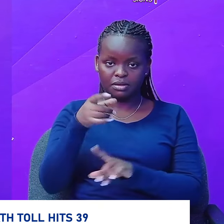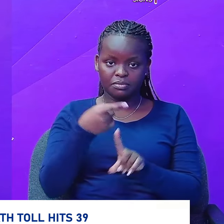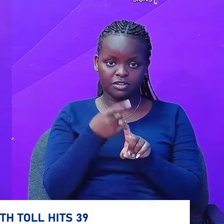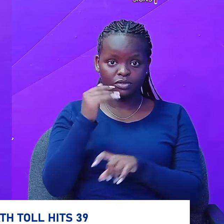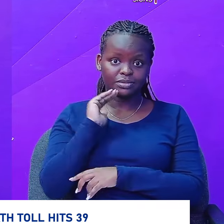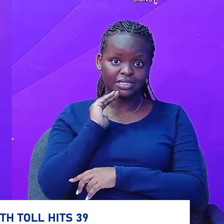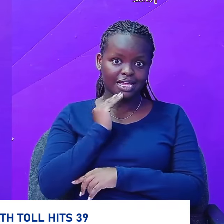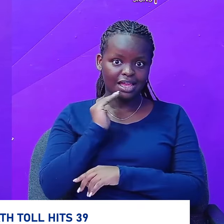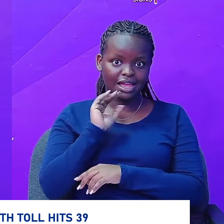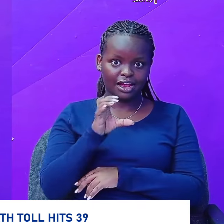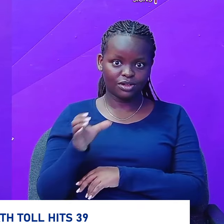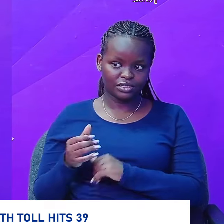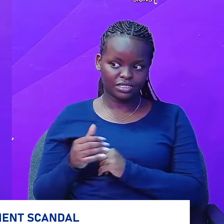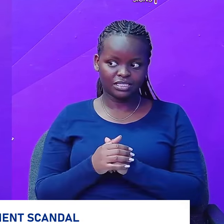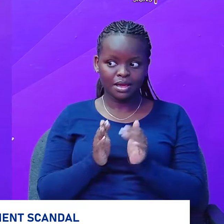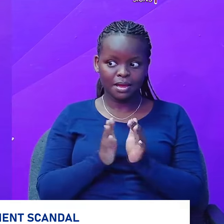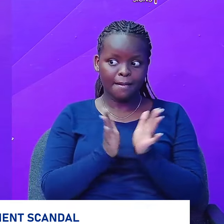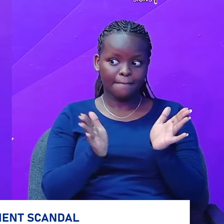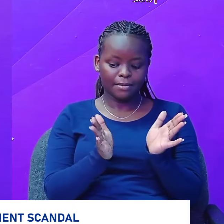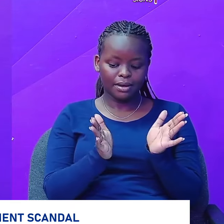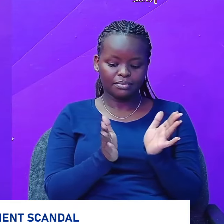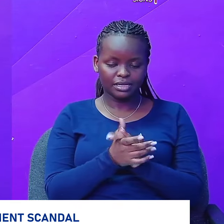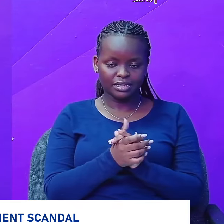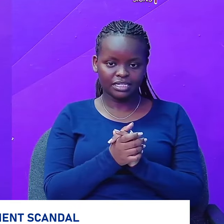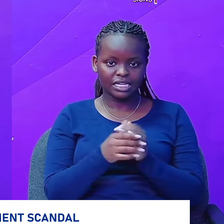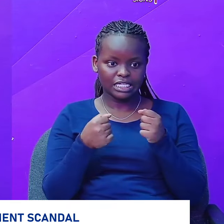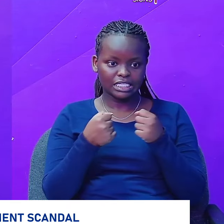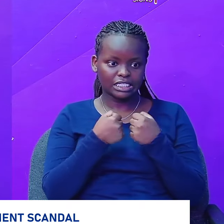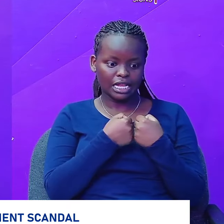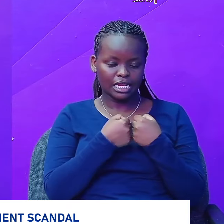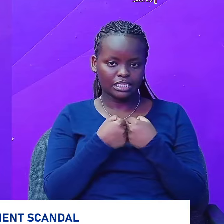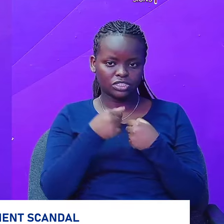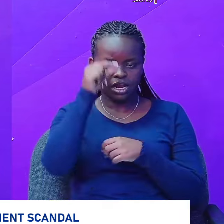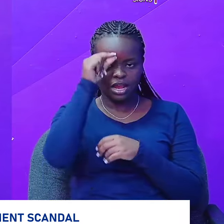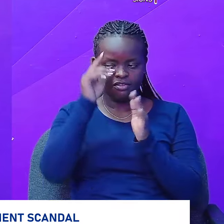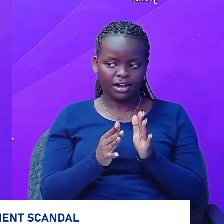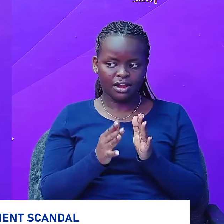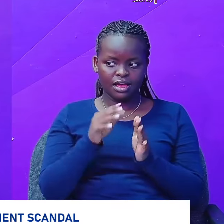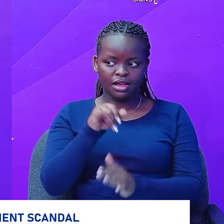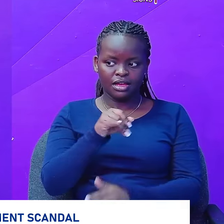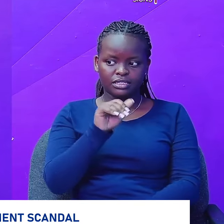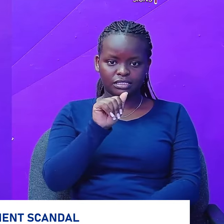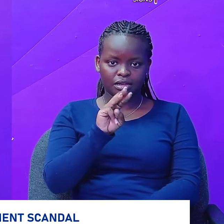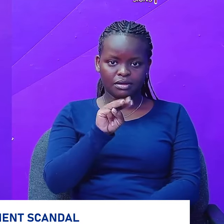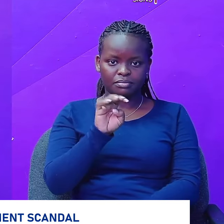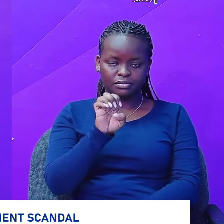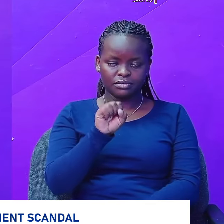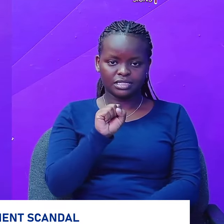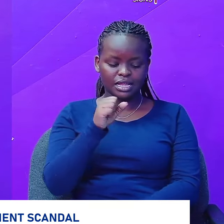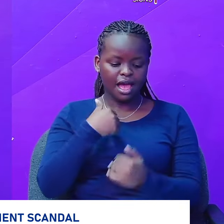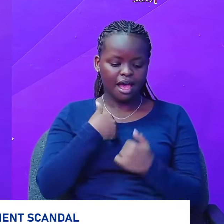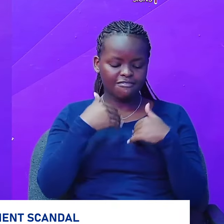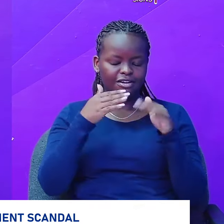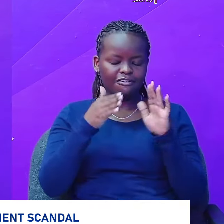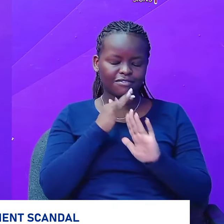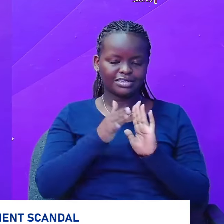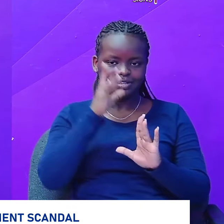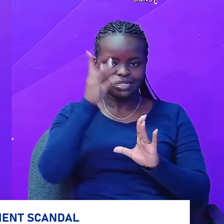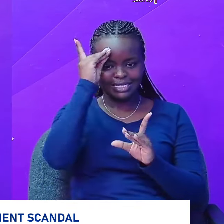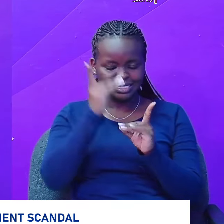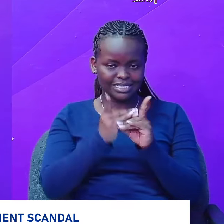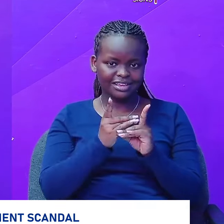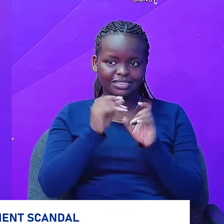Siaya County have publicly challenged Governor James Orengo to take immediate and decisive action against